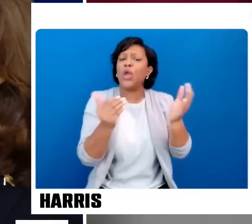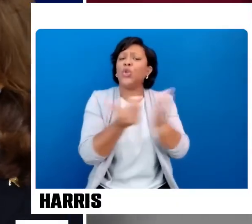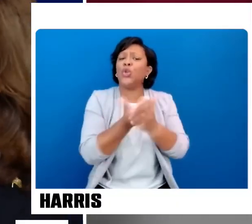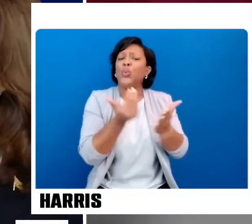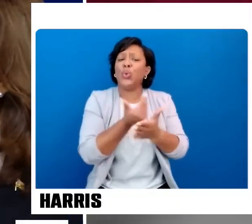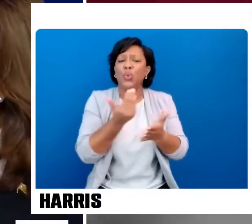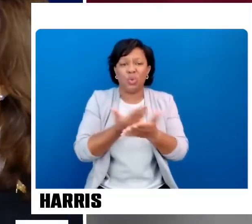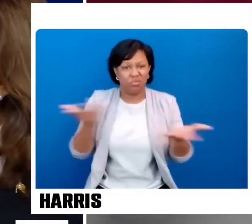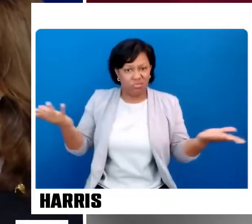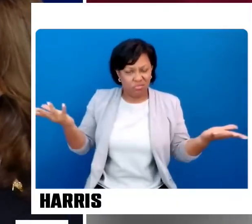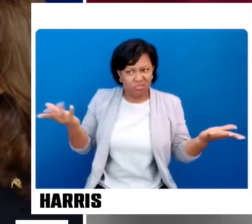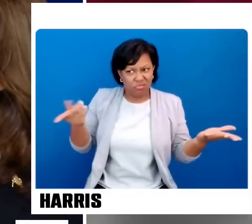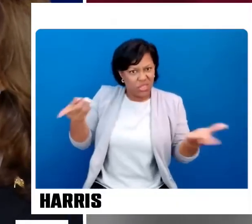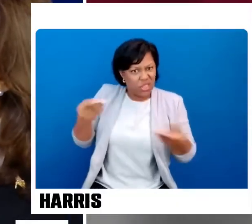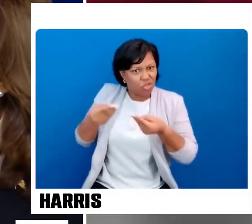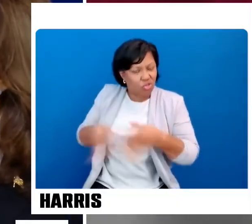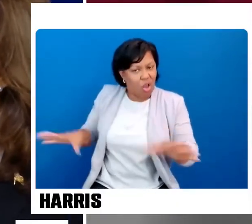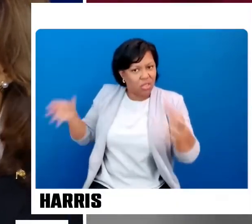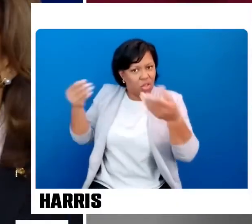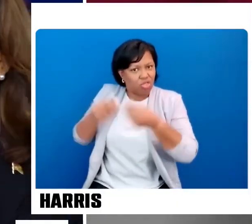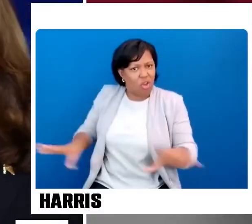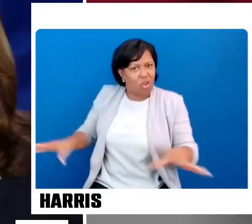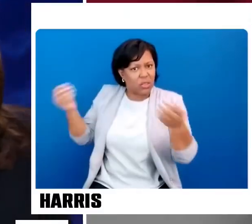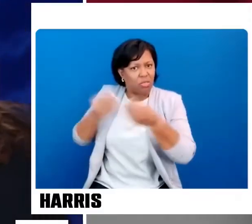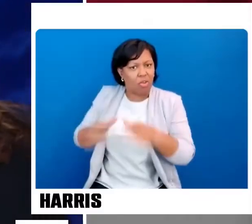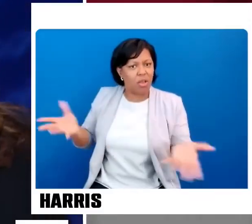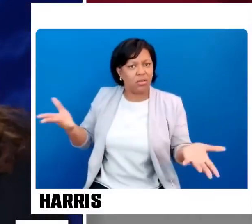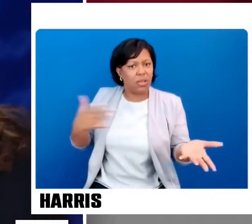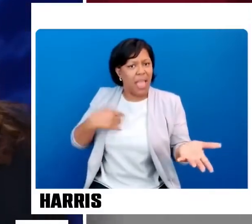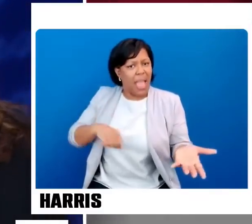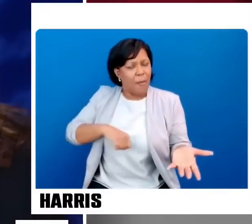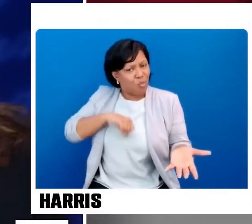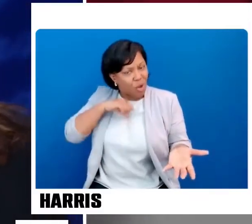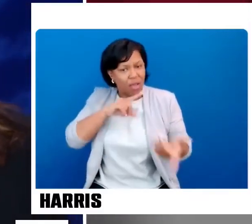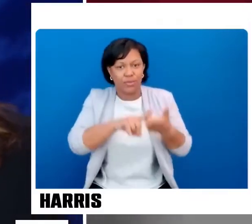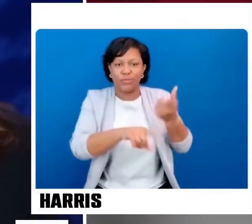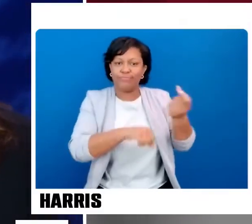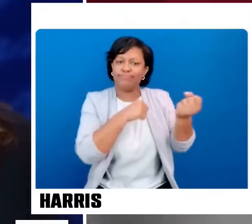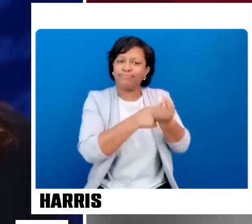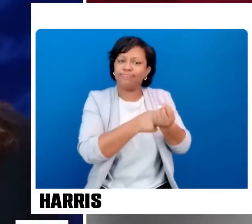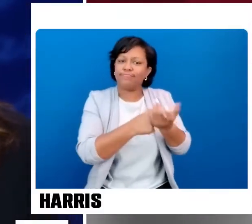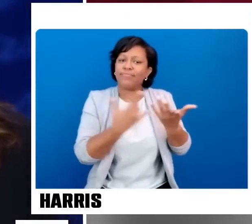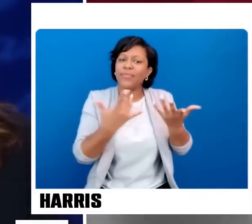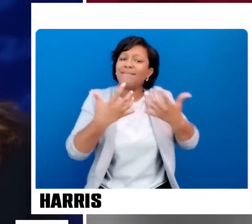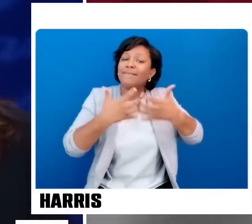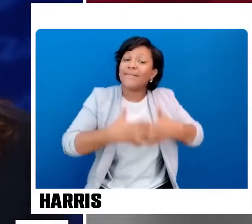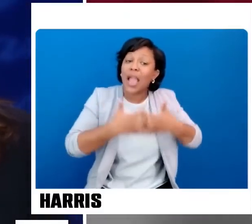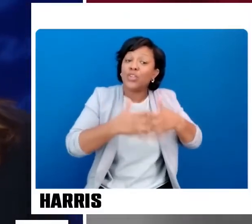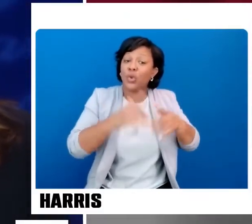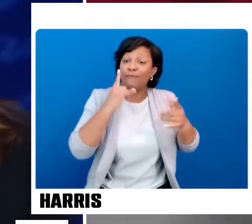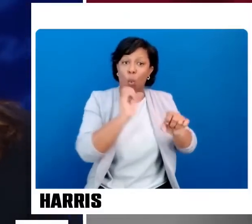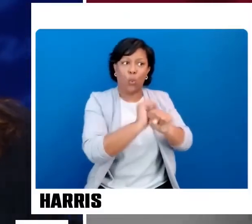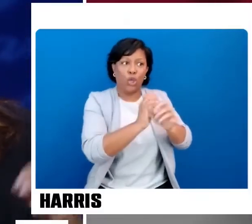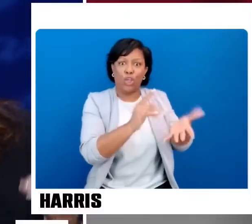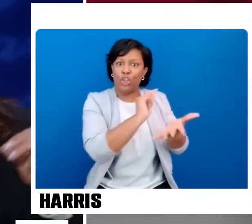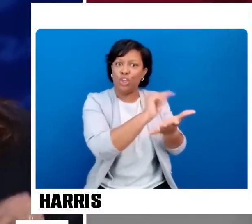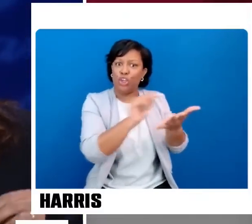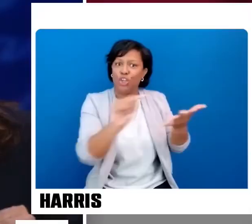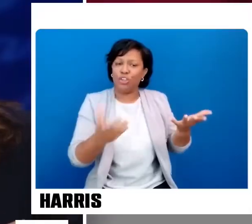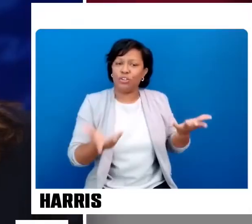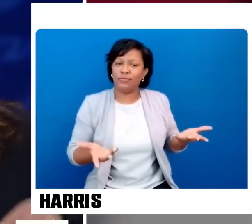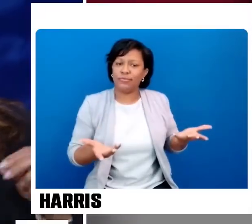Auto Workers and Sean Fain, who also know that part of building a clean energy economy includes investing